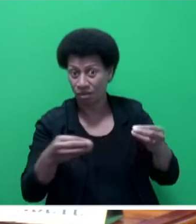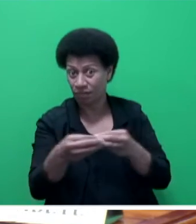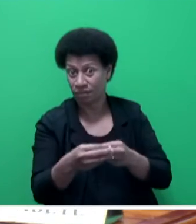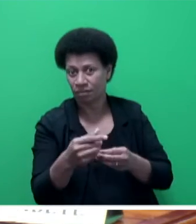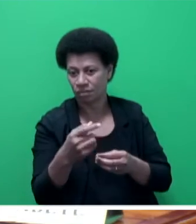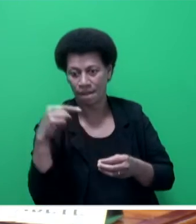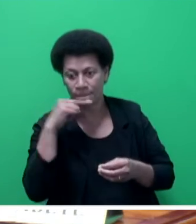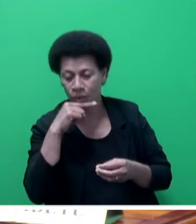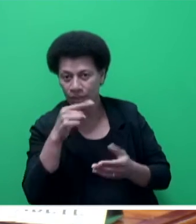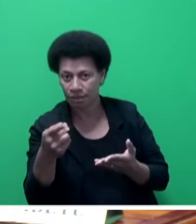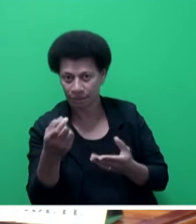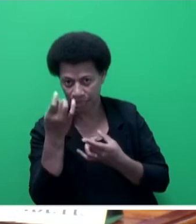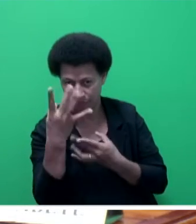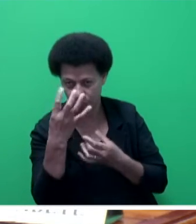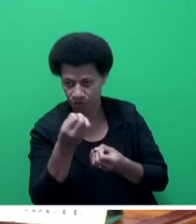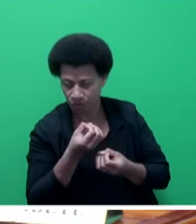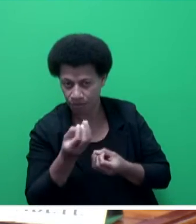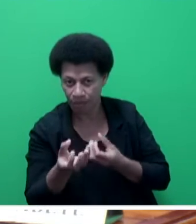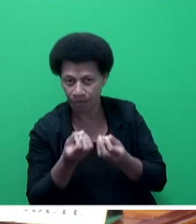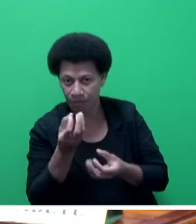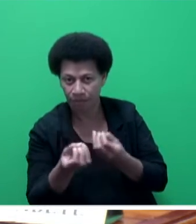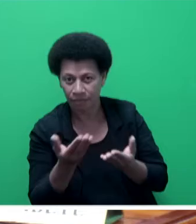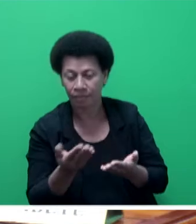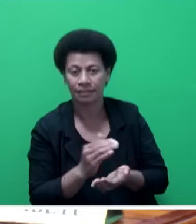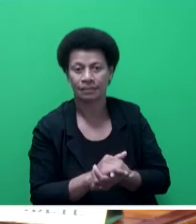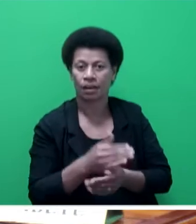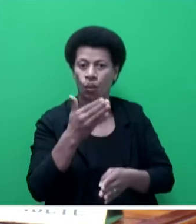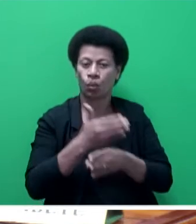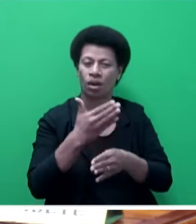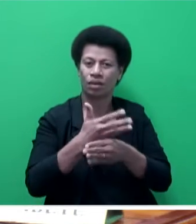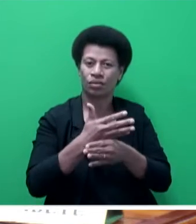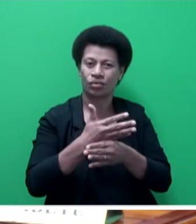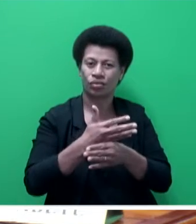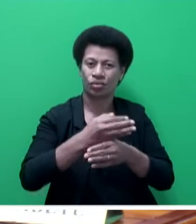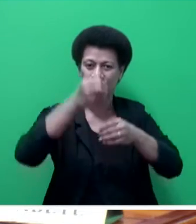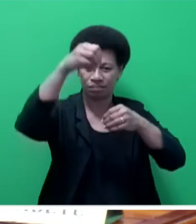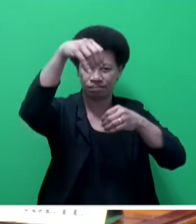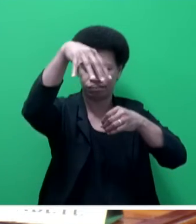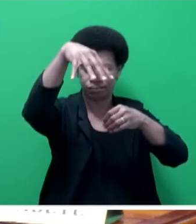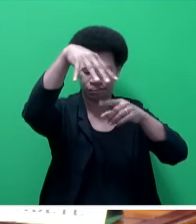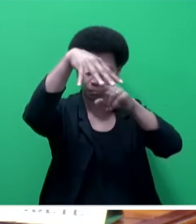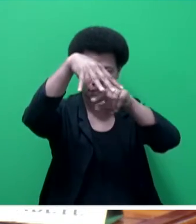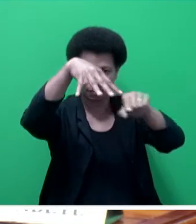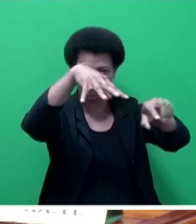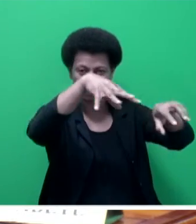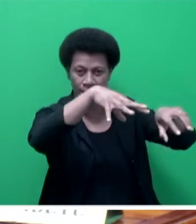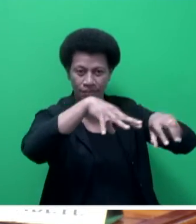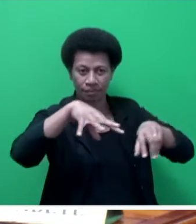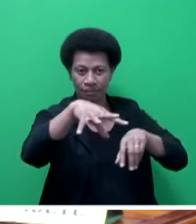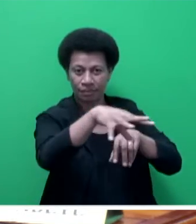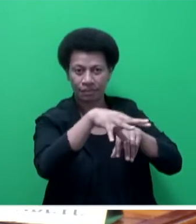relay information. The buoys work through satellites, and they give us advanced information as well,